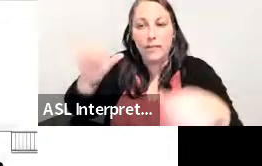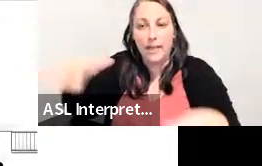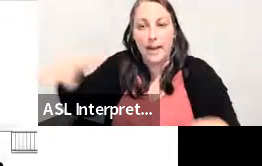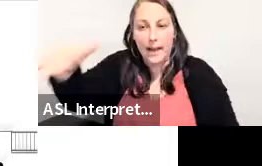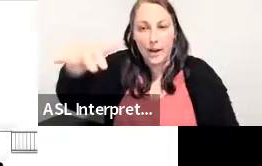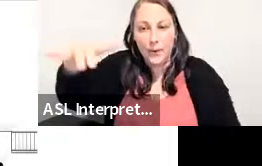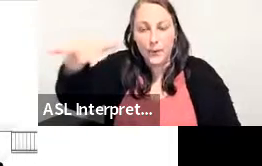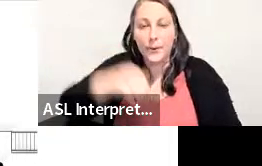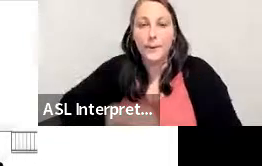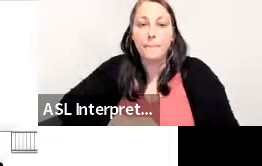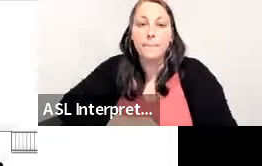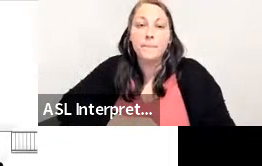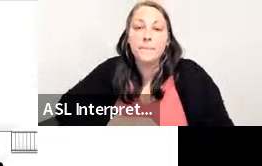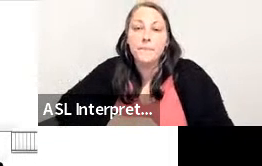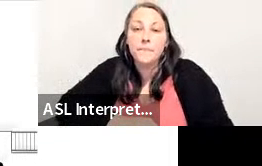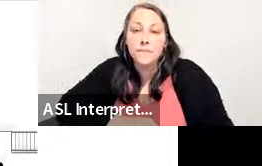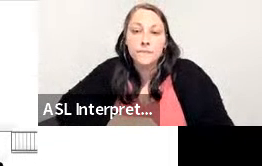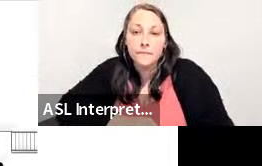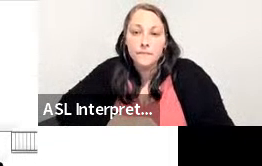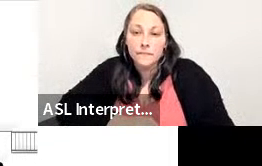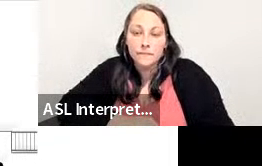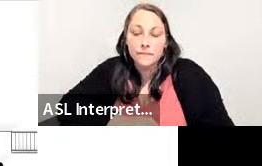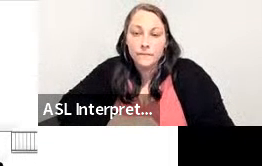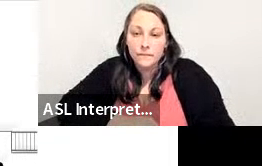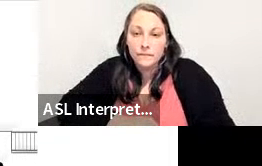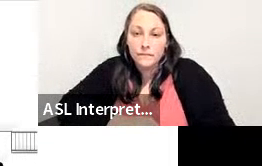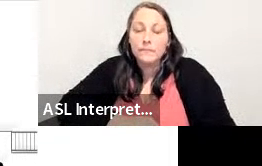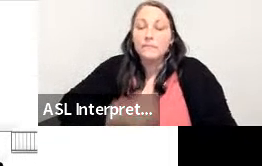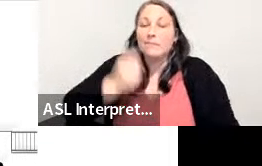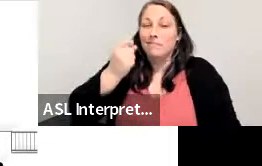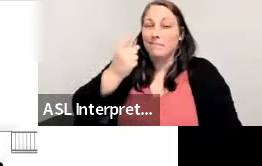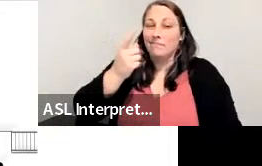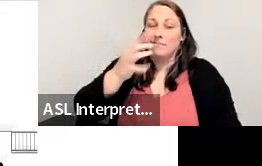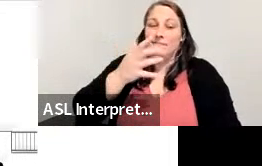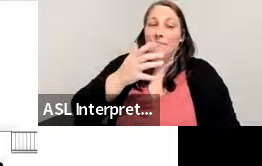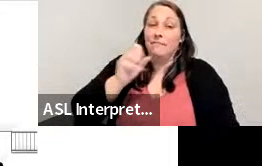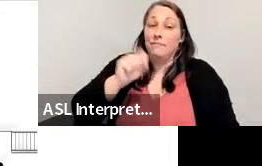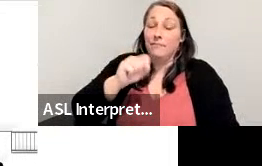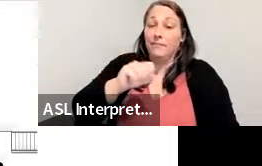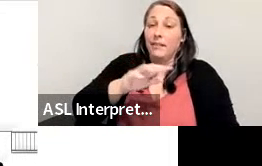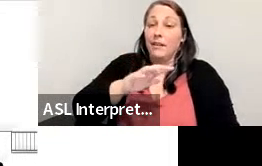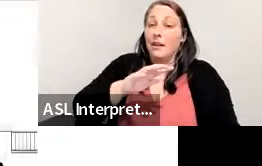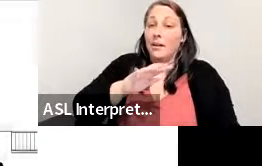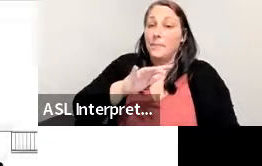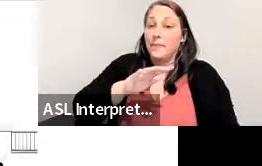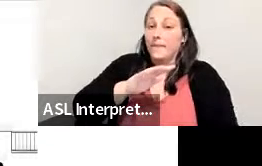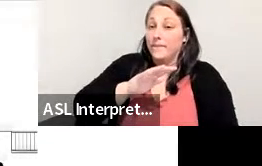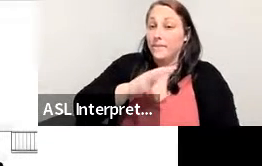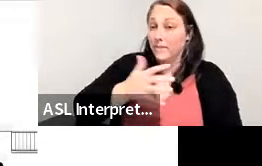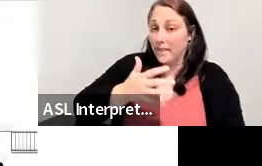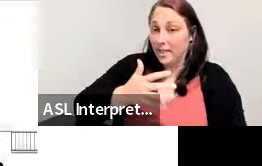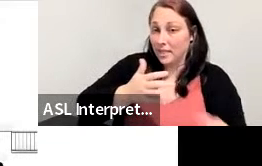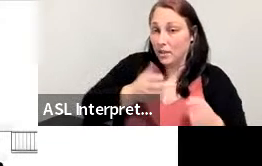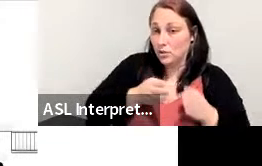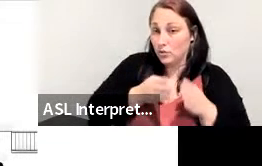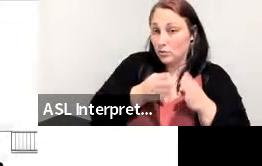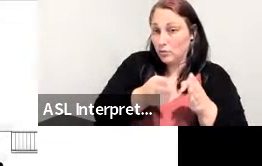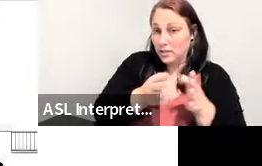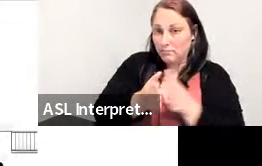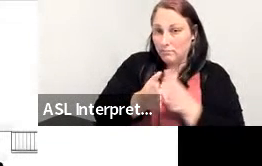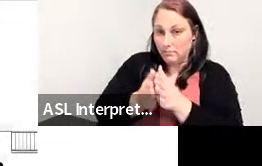side, so it is sort of addressing, or not address, it's in conversation with, I guess, the